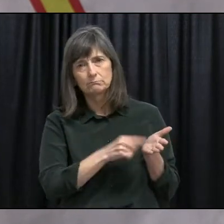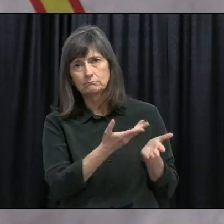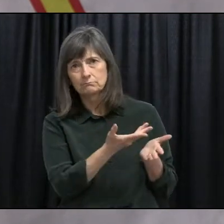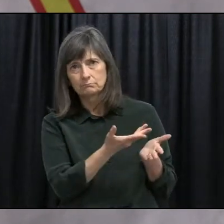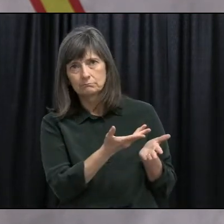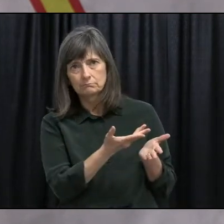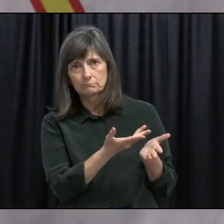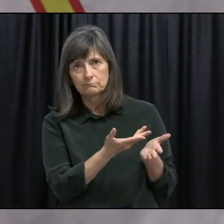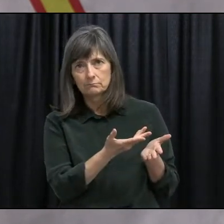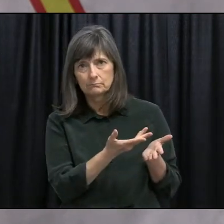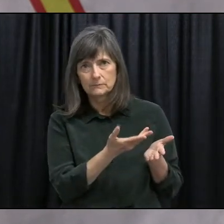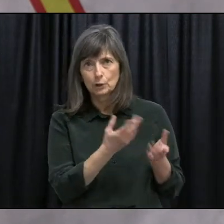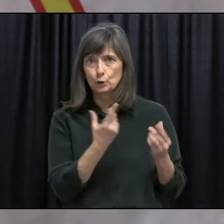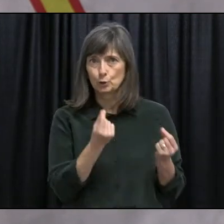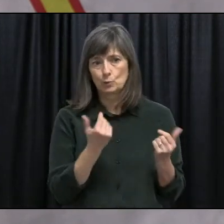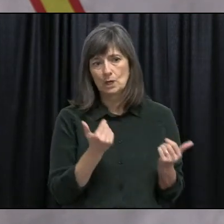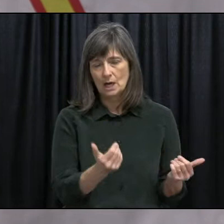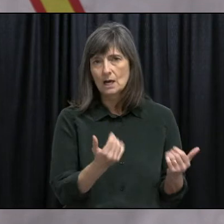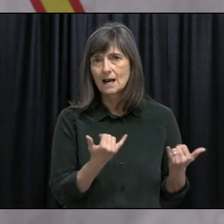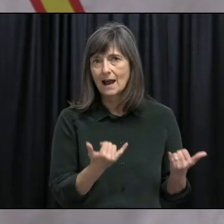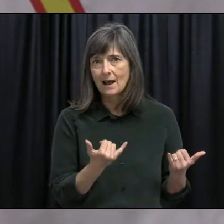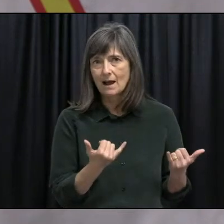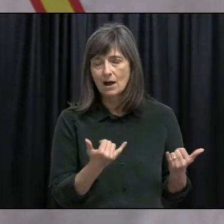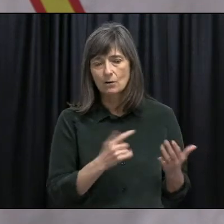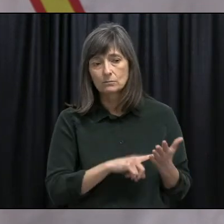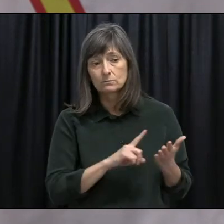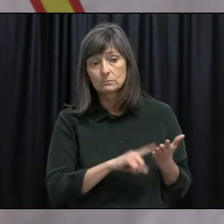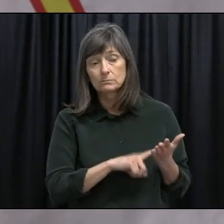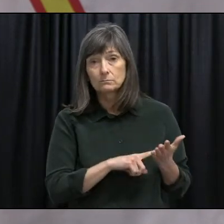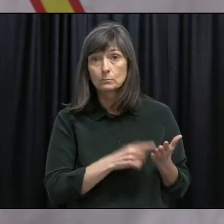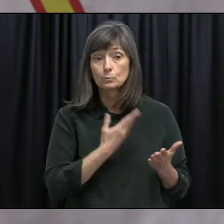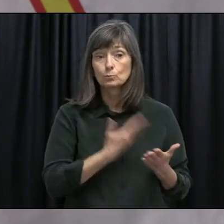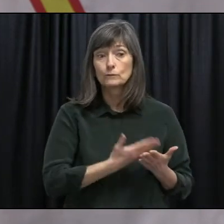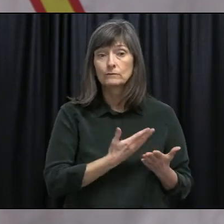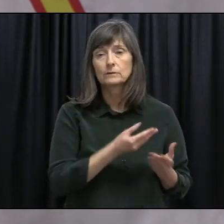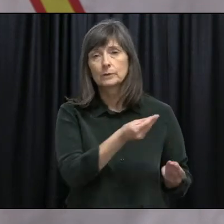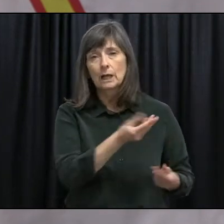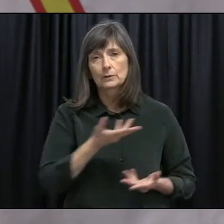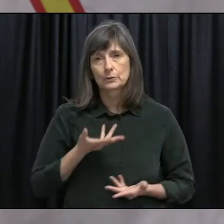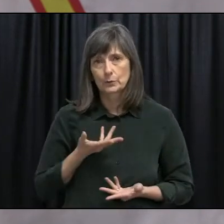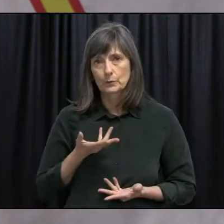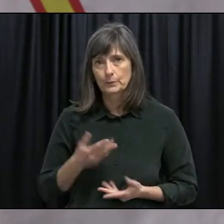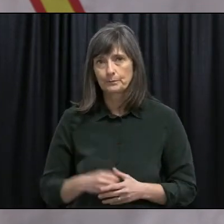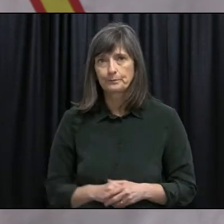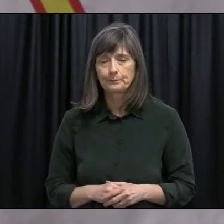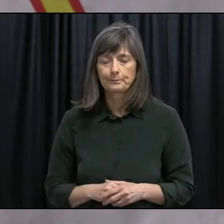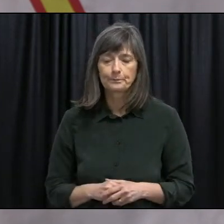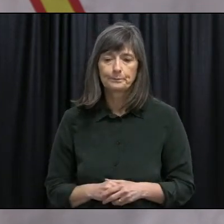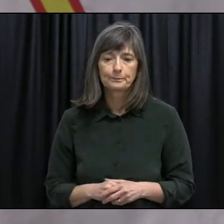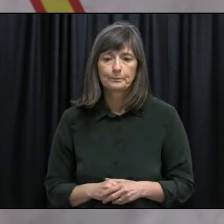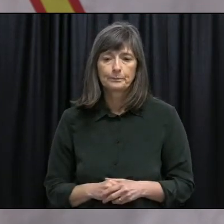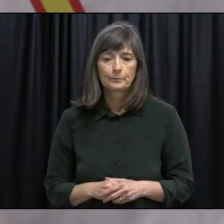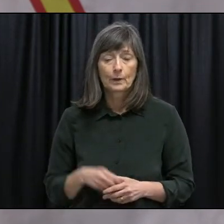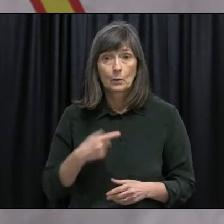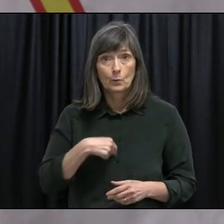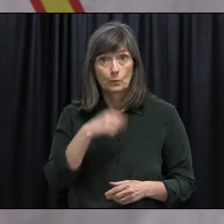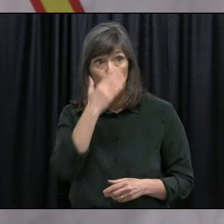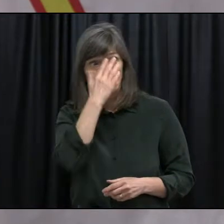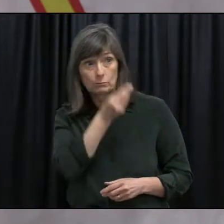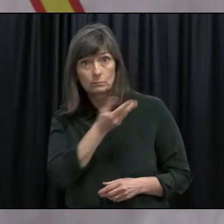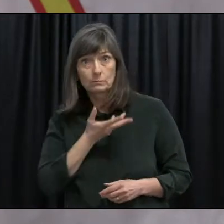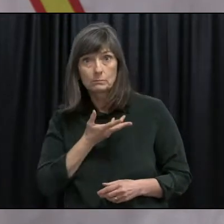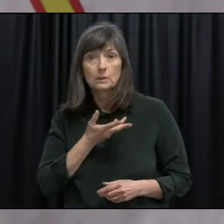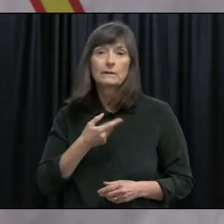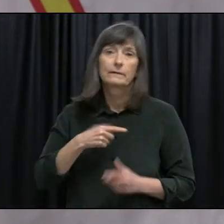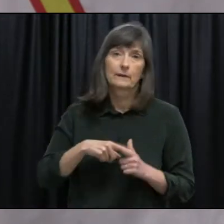are some studies that we hope will have some evidence from soon that will be able to inform that decision. So as soon as we know more there,